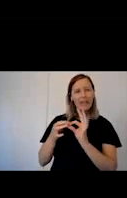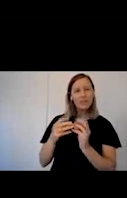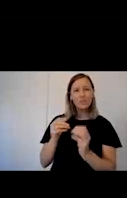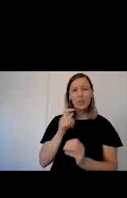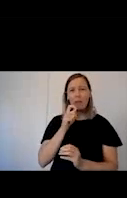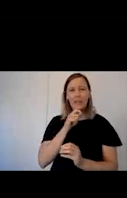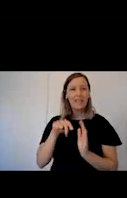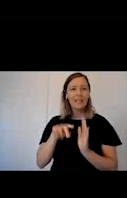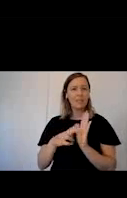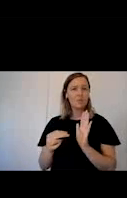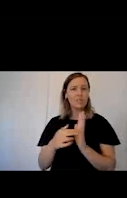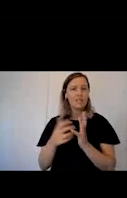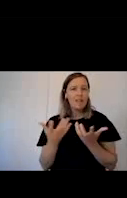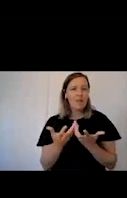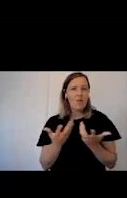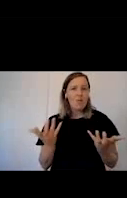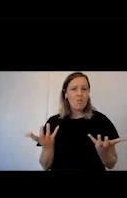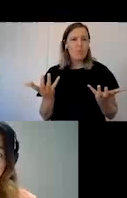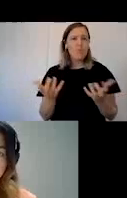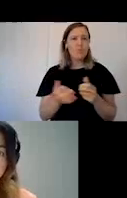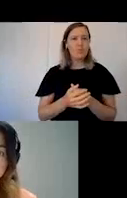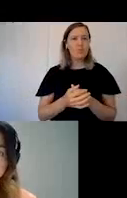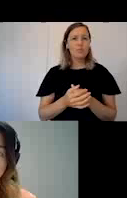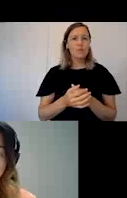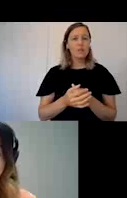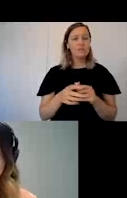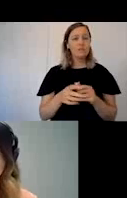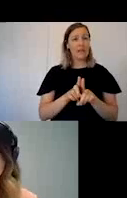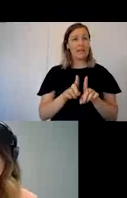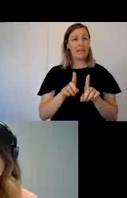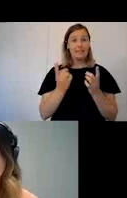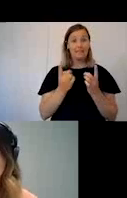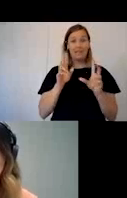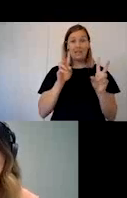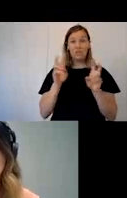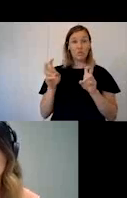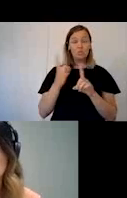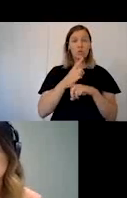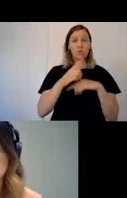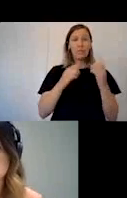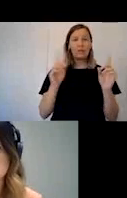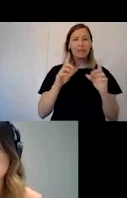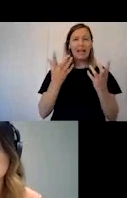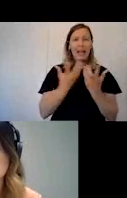get, this we're discussing today on the front page?